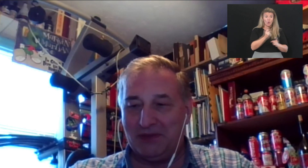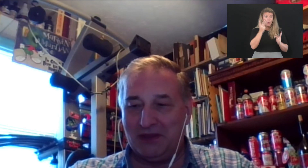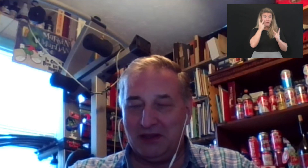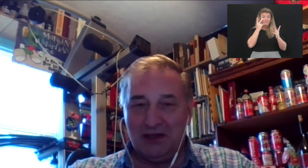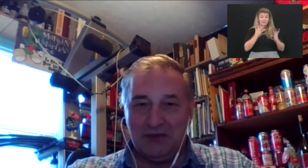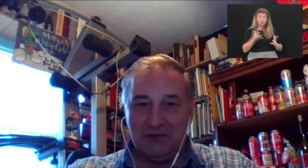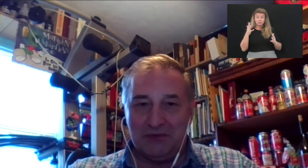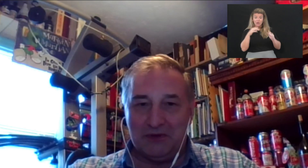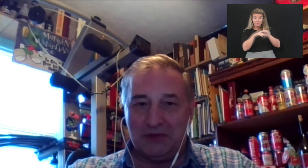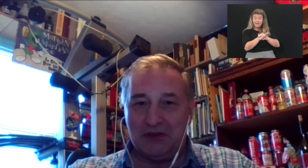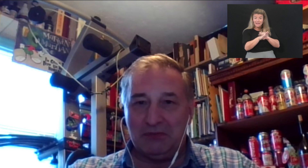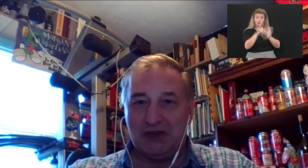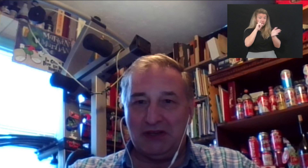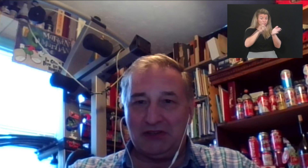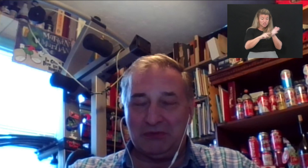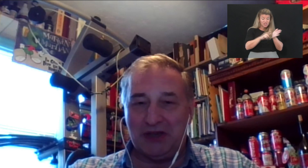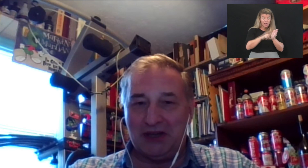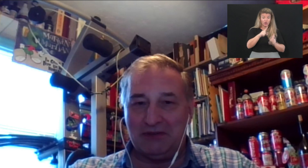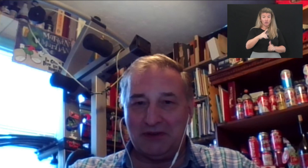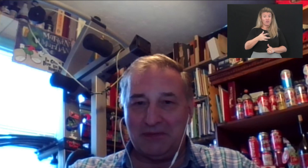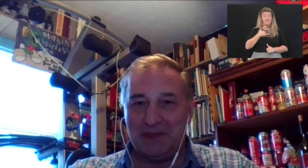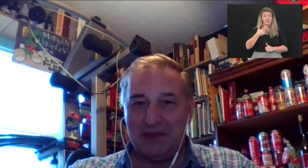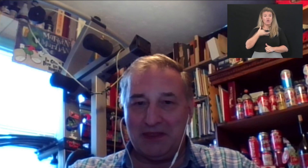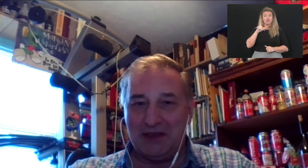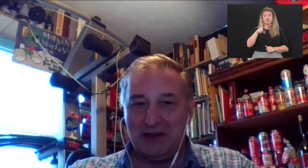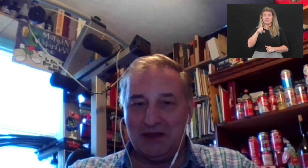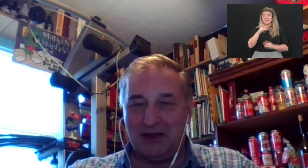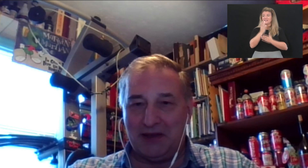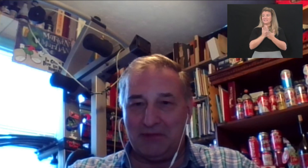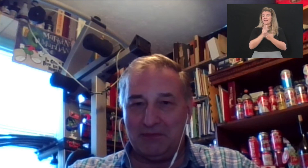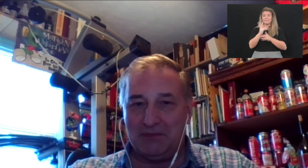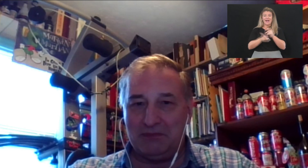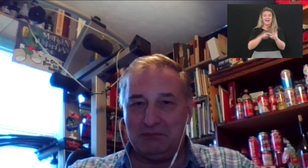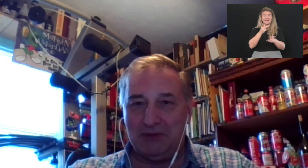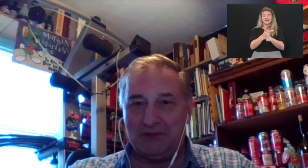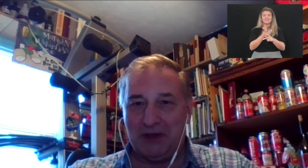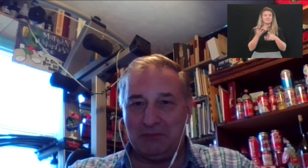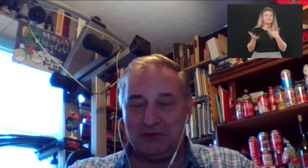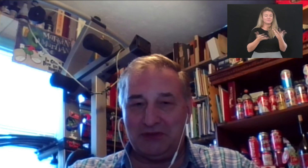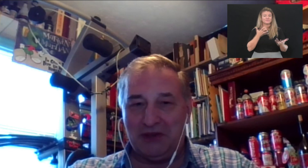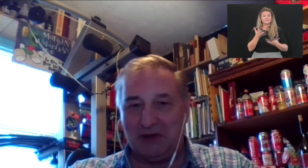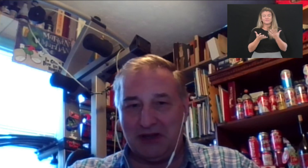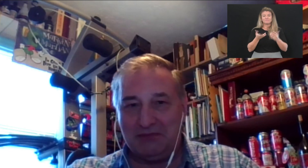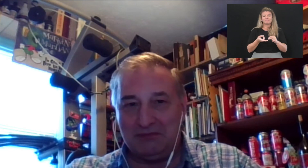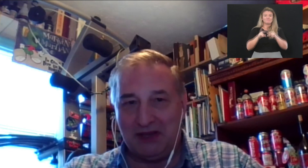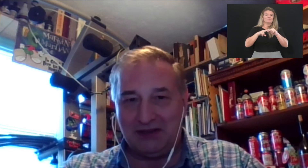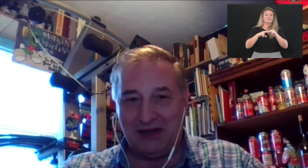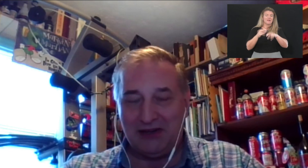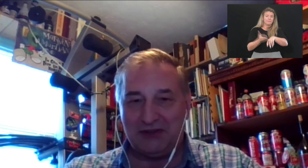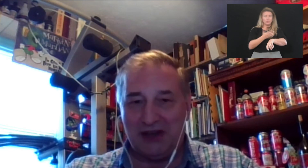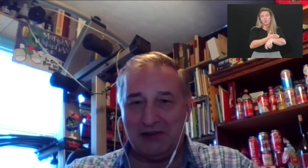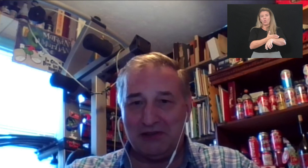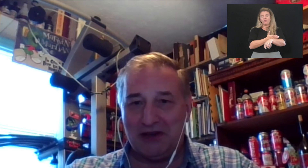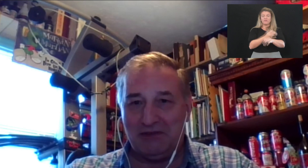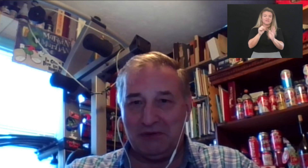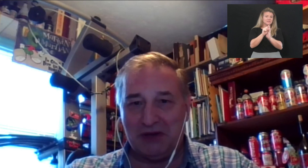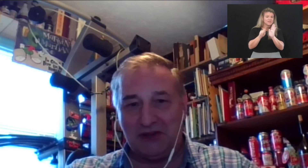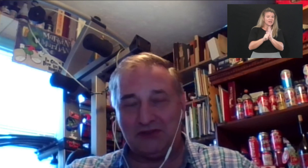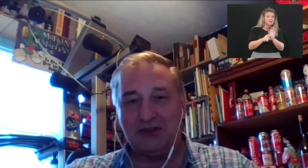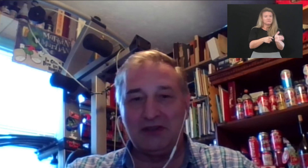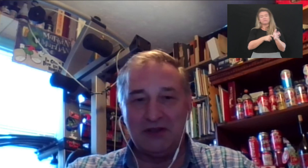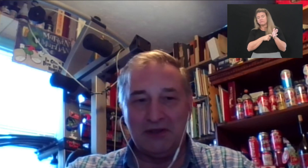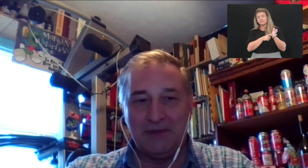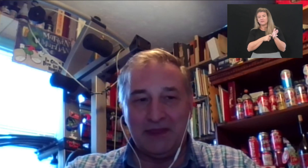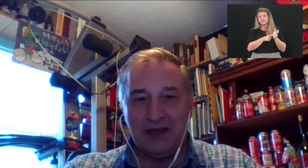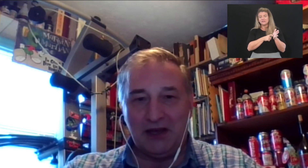Do you think you might need some kind of beefed up statewide mandated standard that everyone has